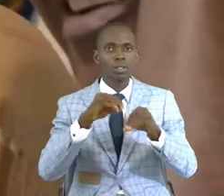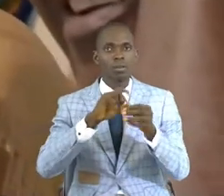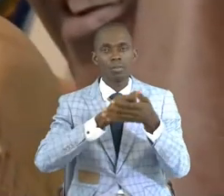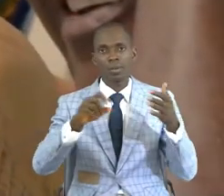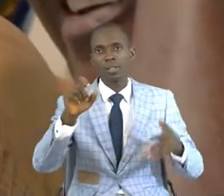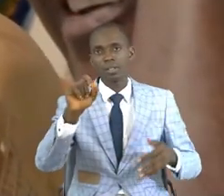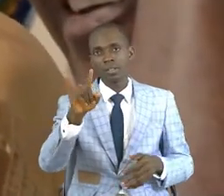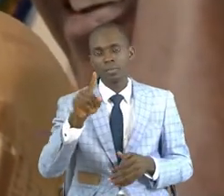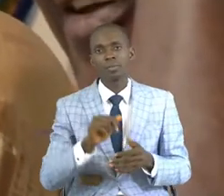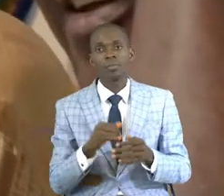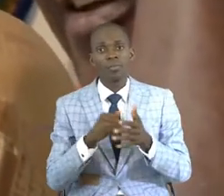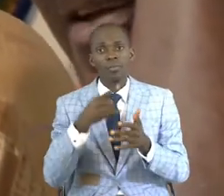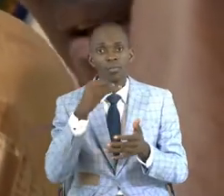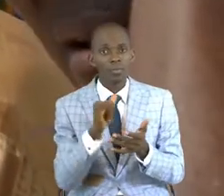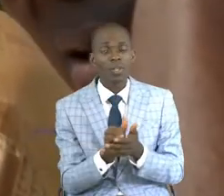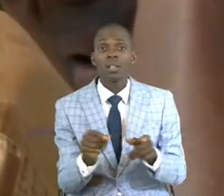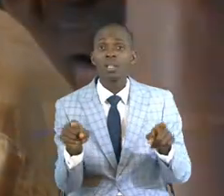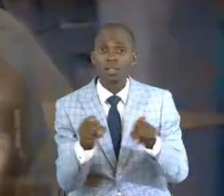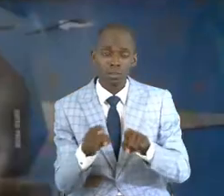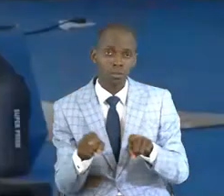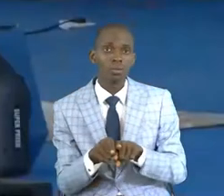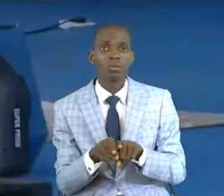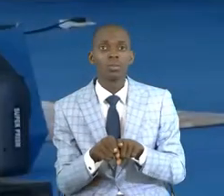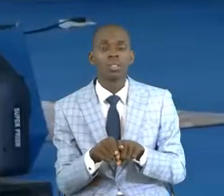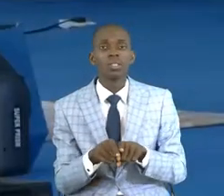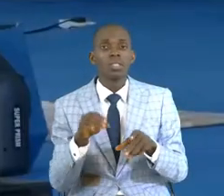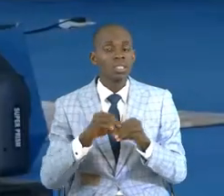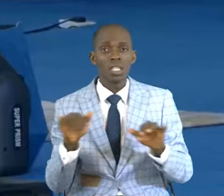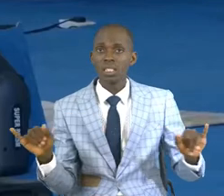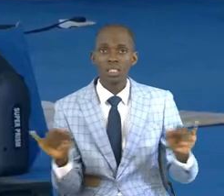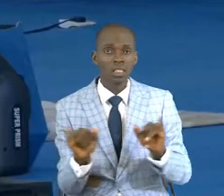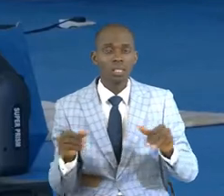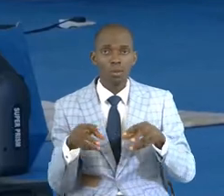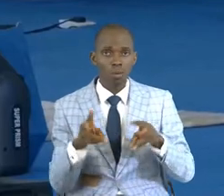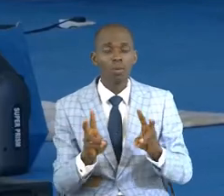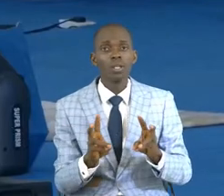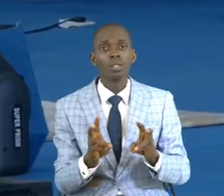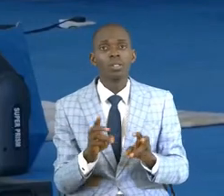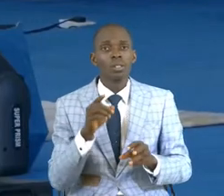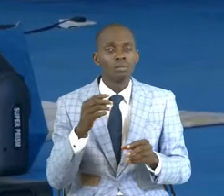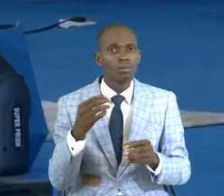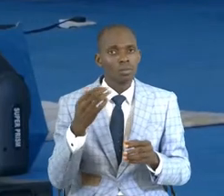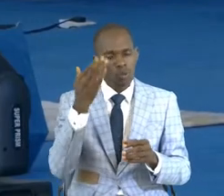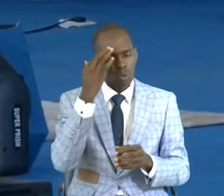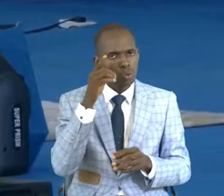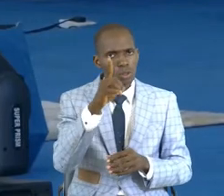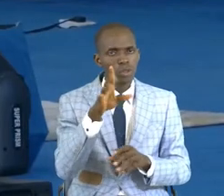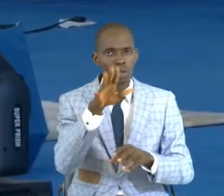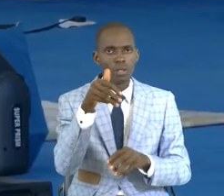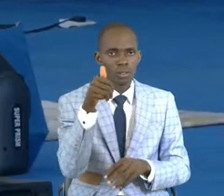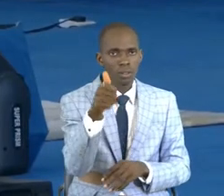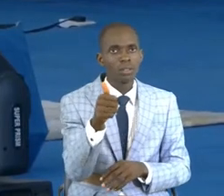it says, likewise, in the same way, reckon ye also yourselves